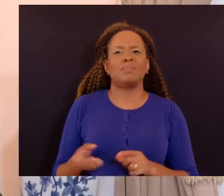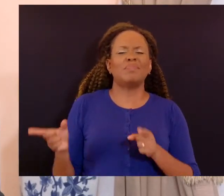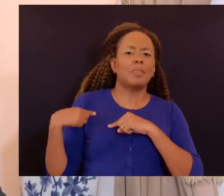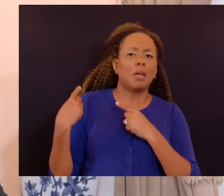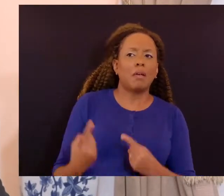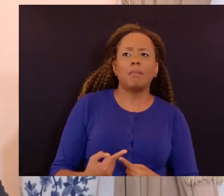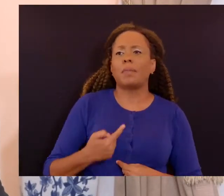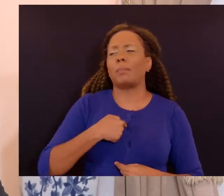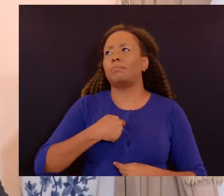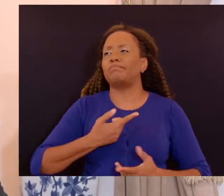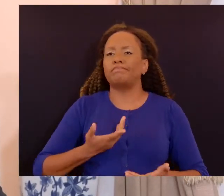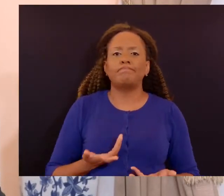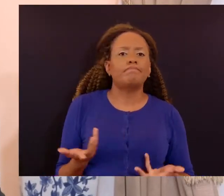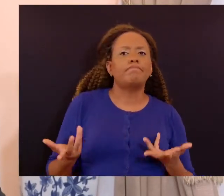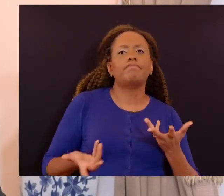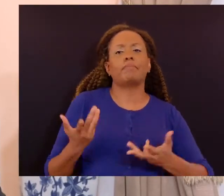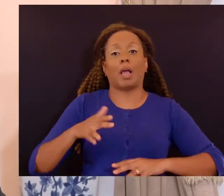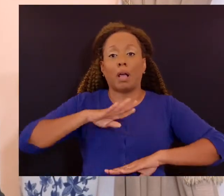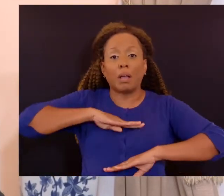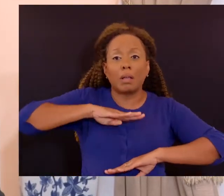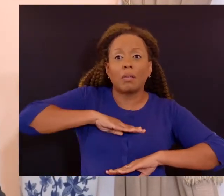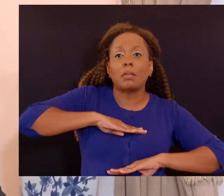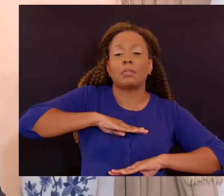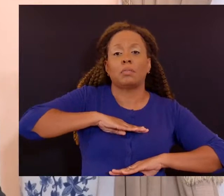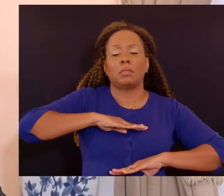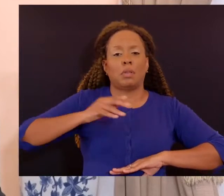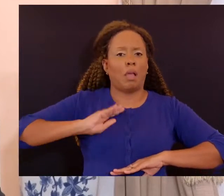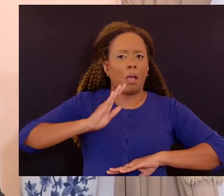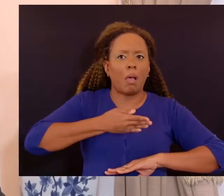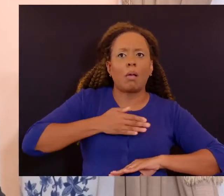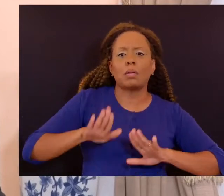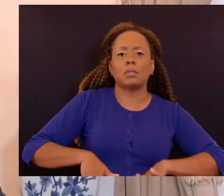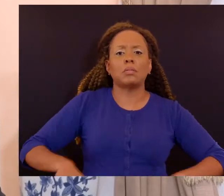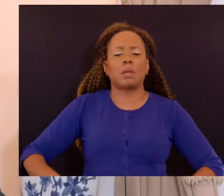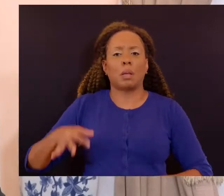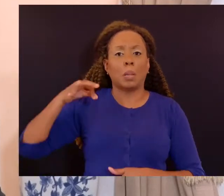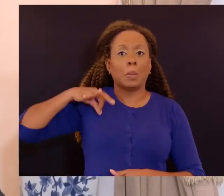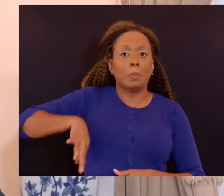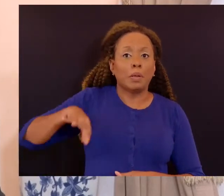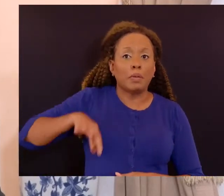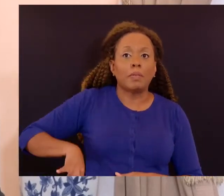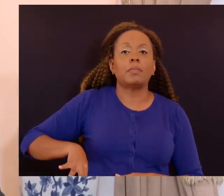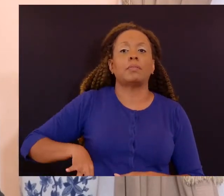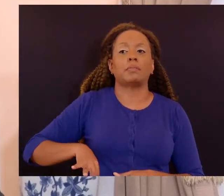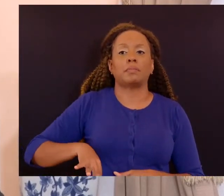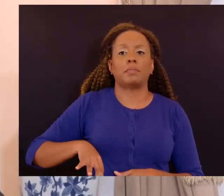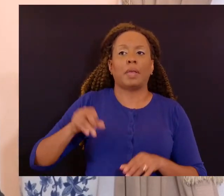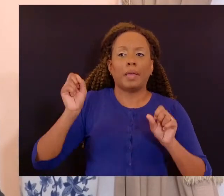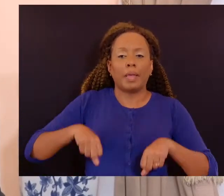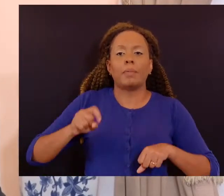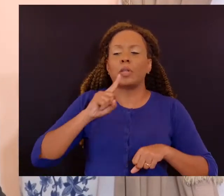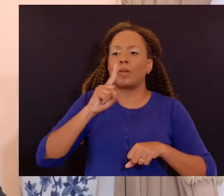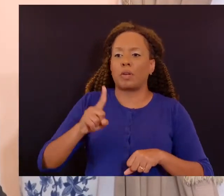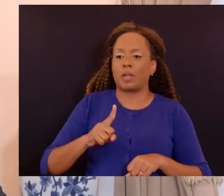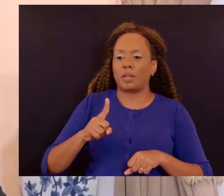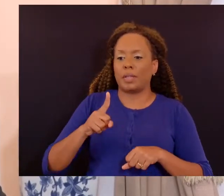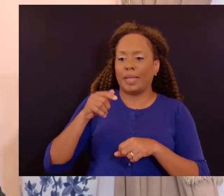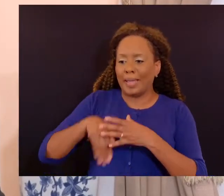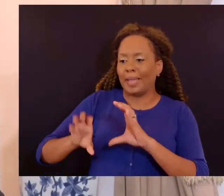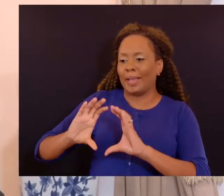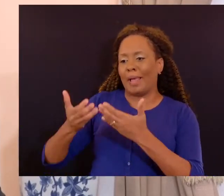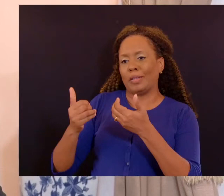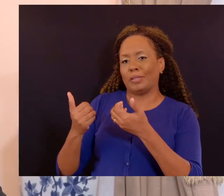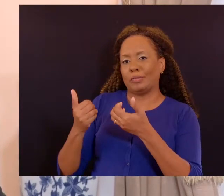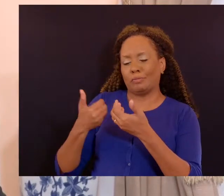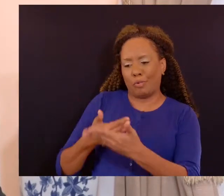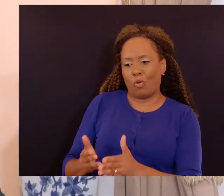that in spite of our challenges, our children are benefiting from being able to return to the face-to-face environment. It has